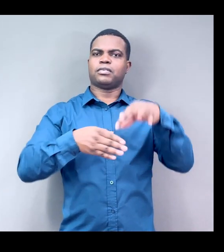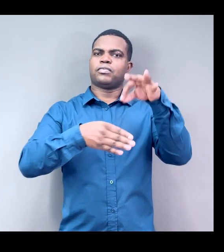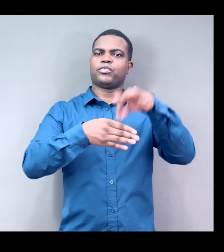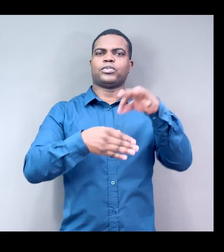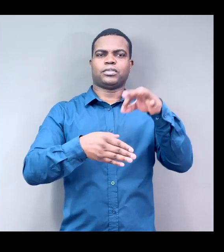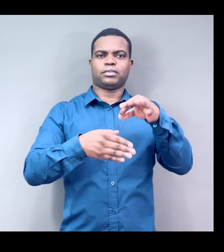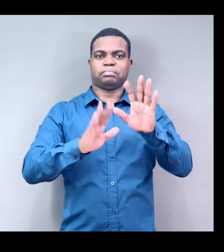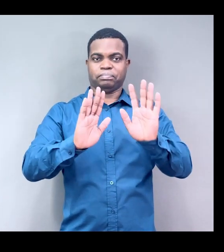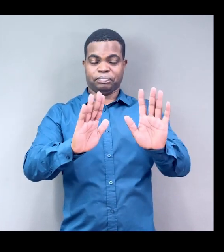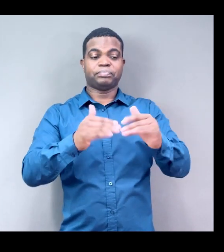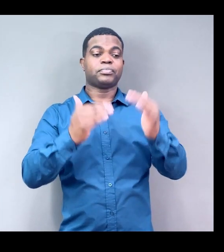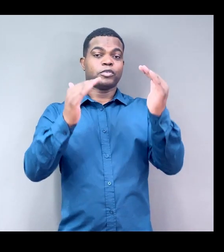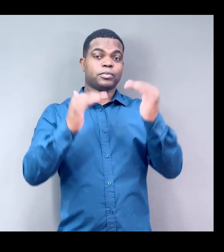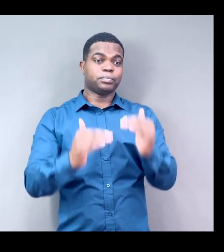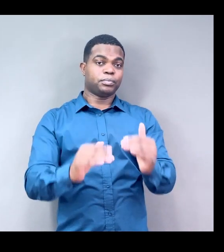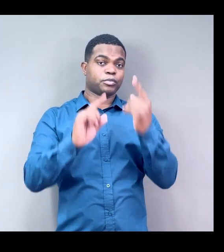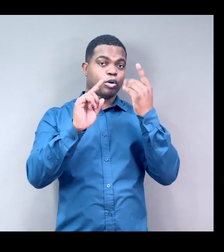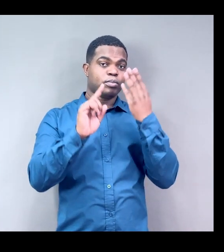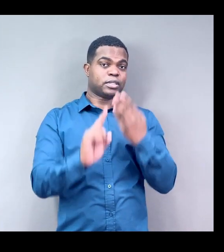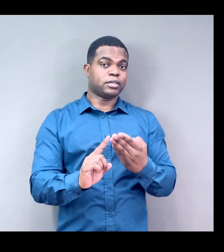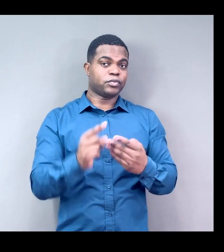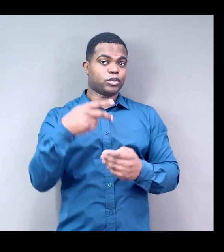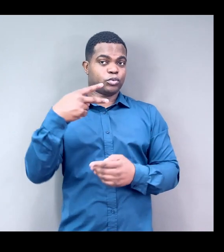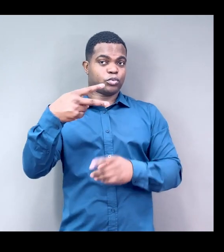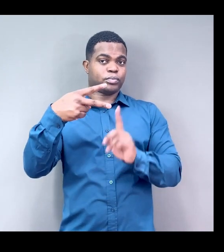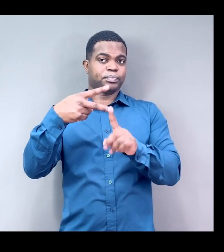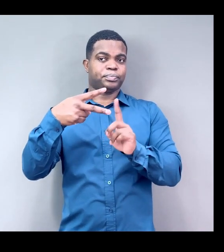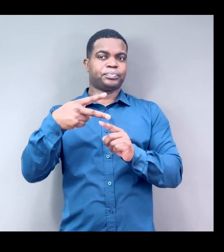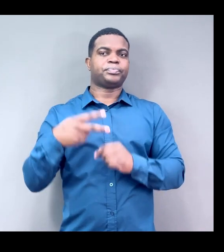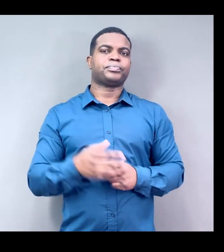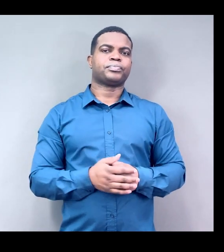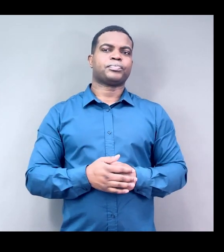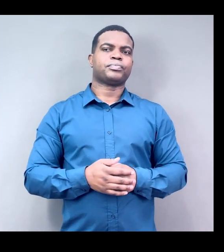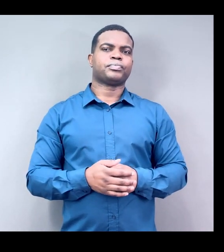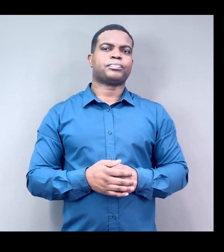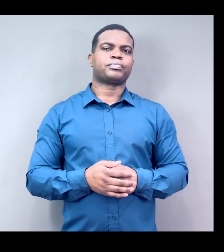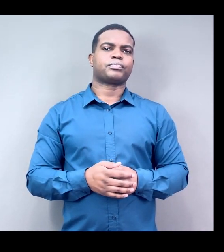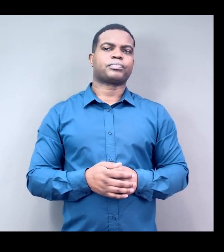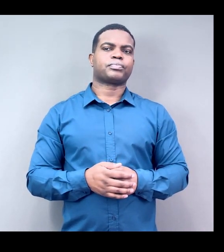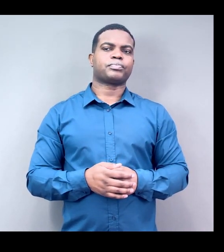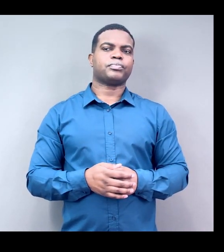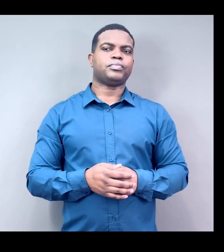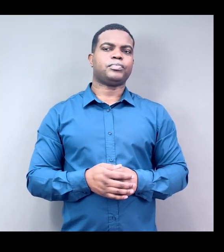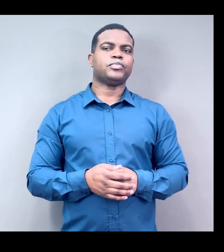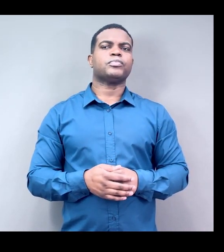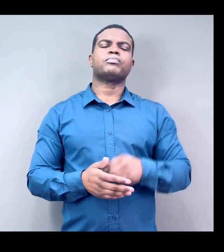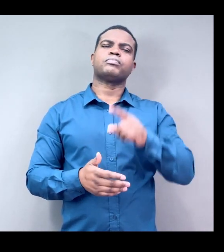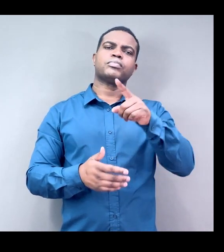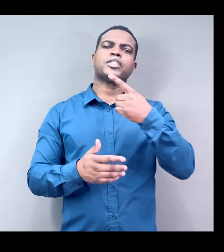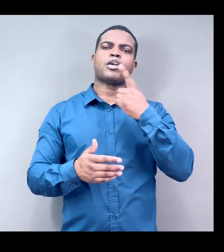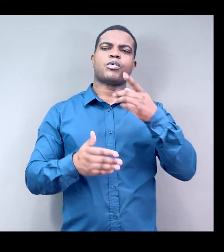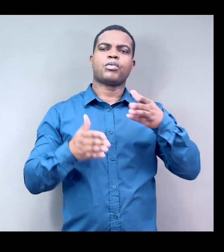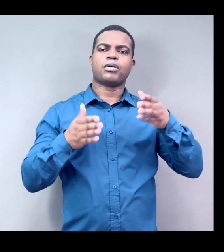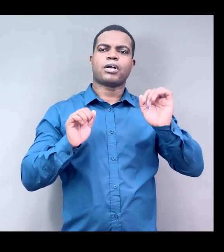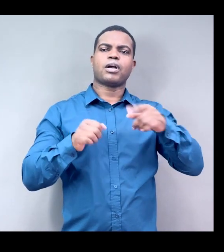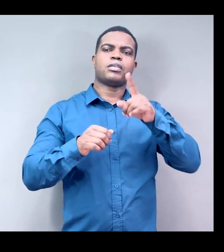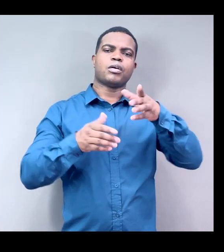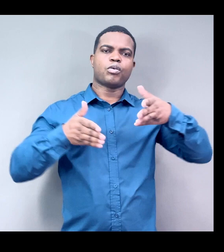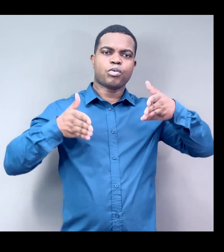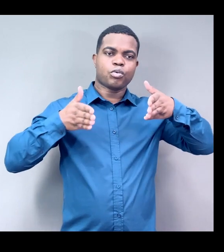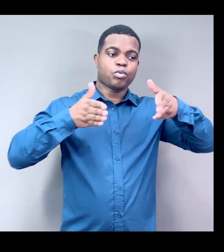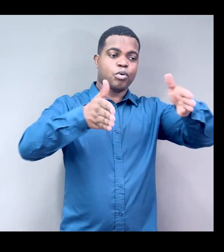election process. So let's look at objective number 2. You can have an objective